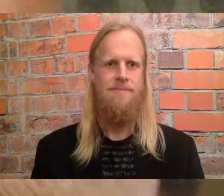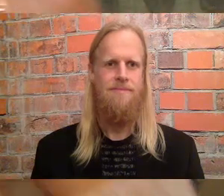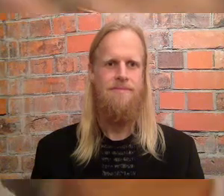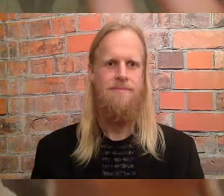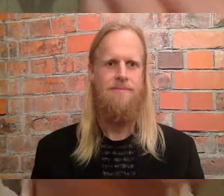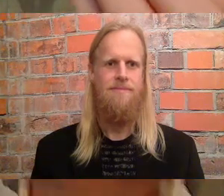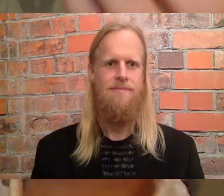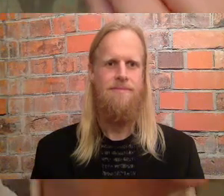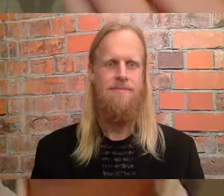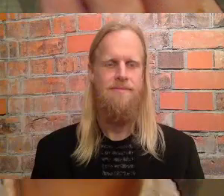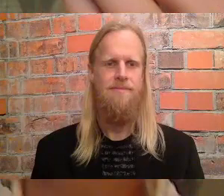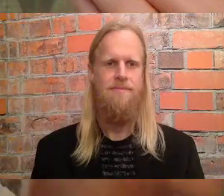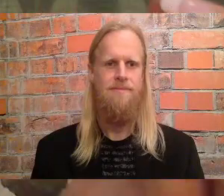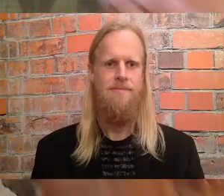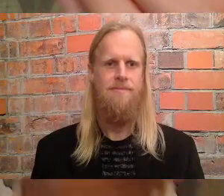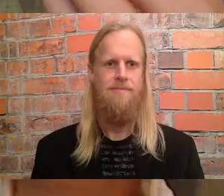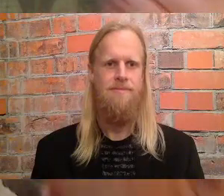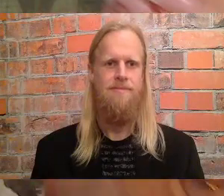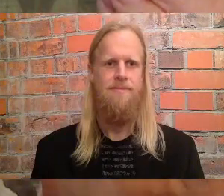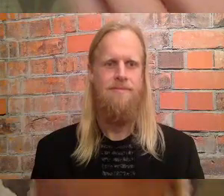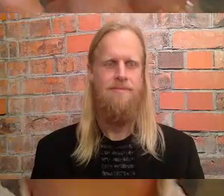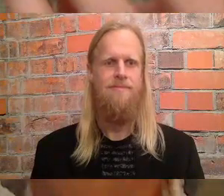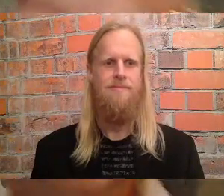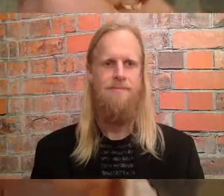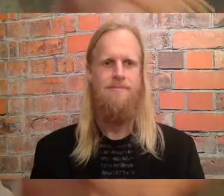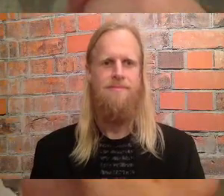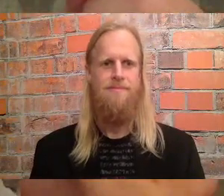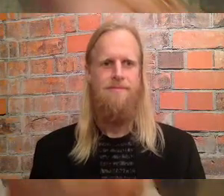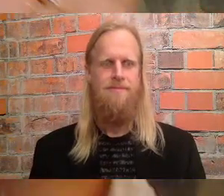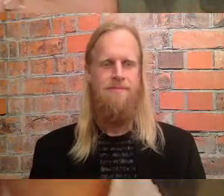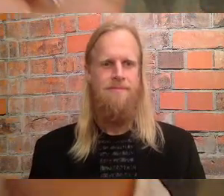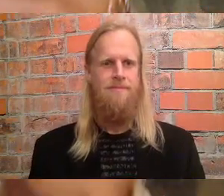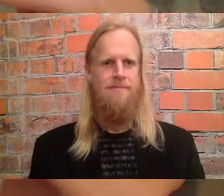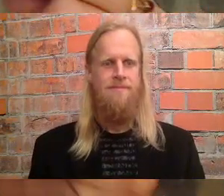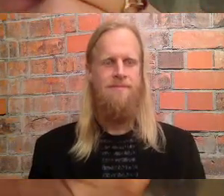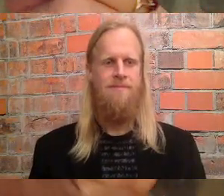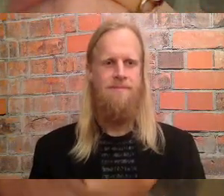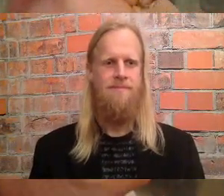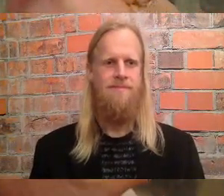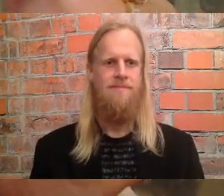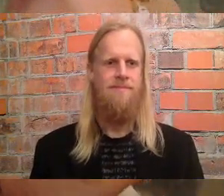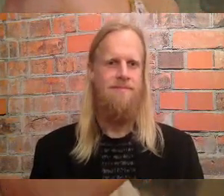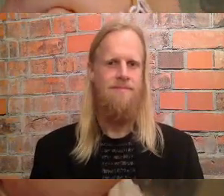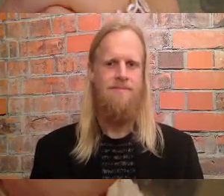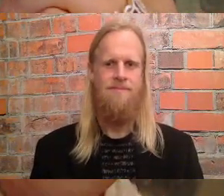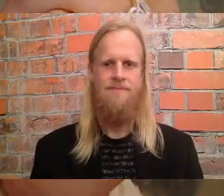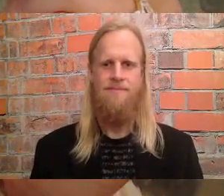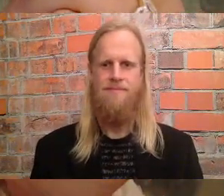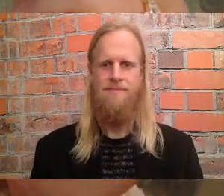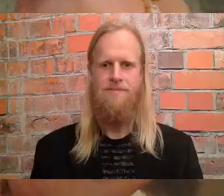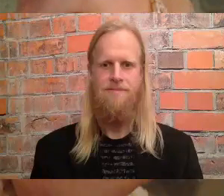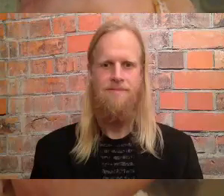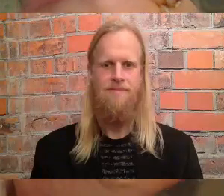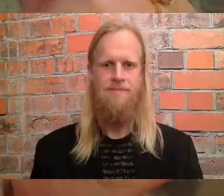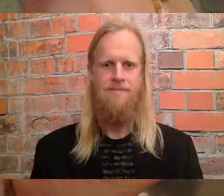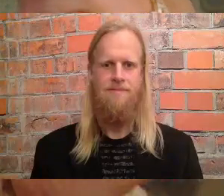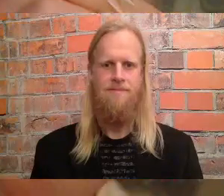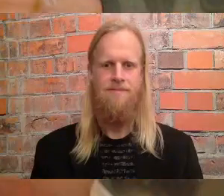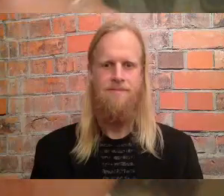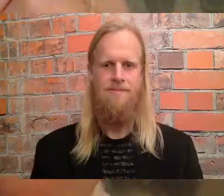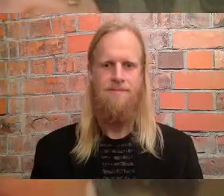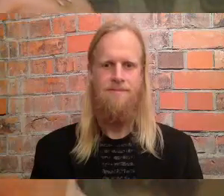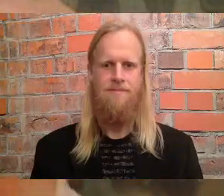to the cause of helping people heal and evolve and learn and grow and do it as quickly as possible. Because I'll tell you